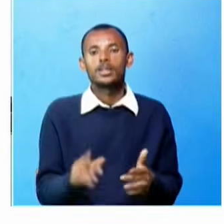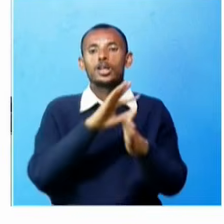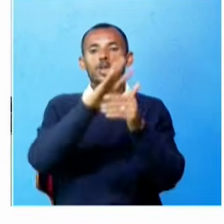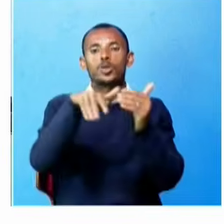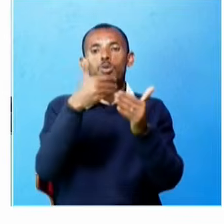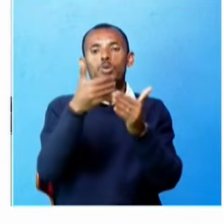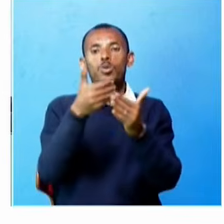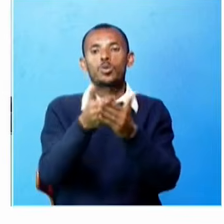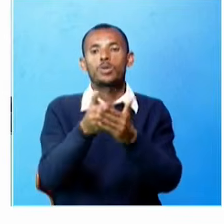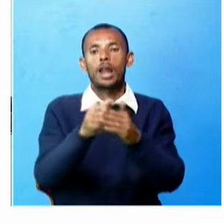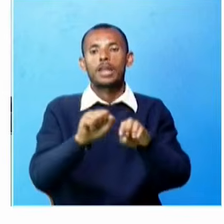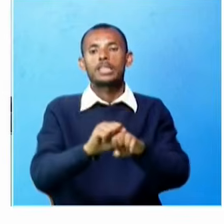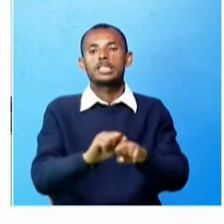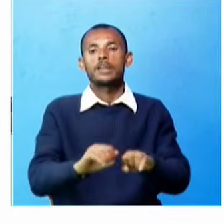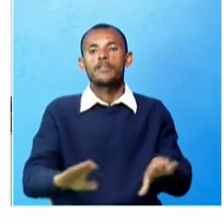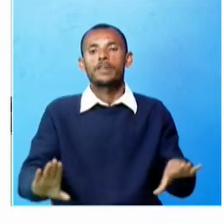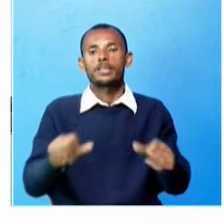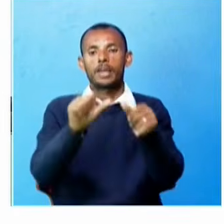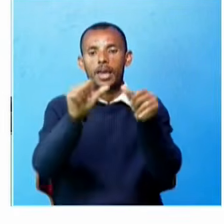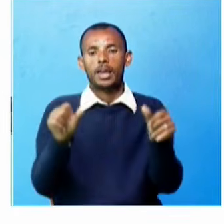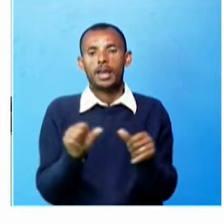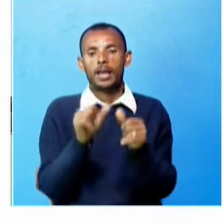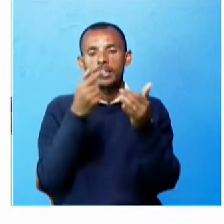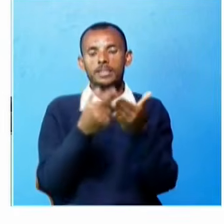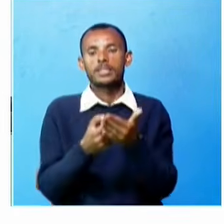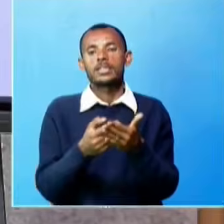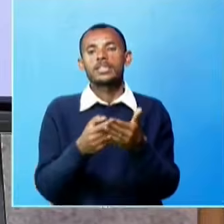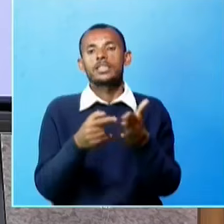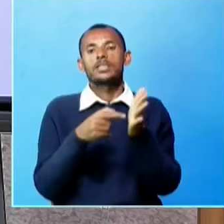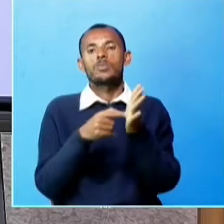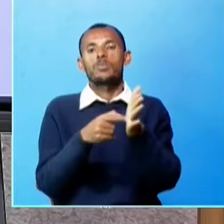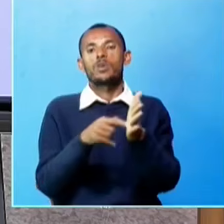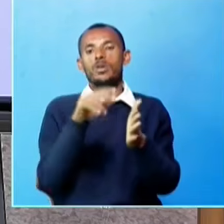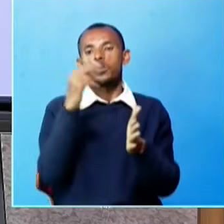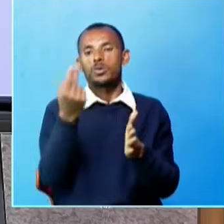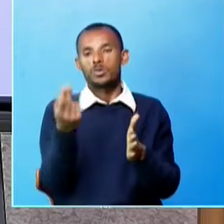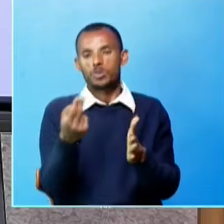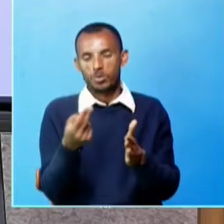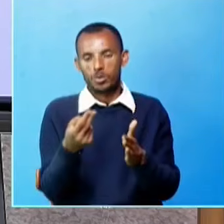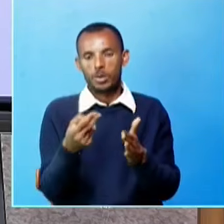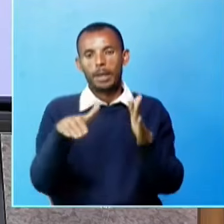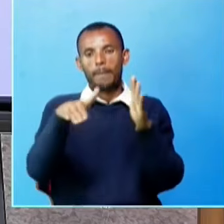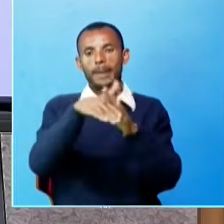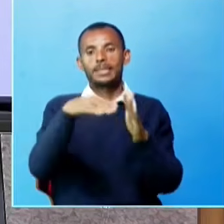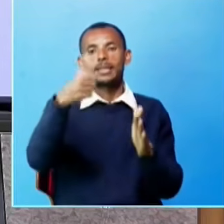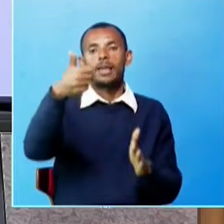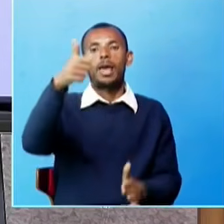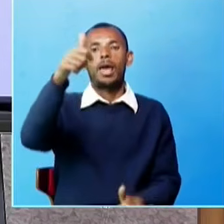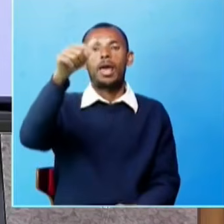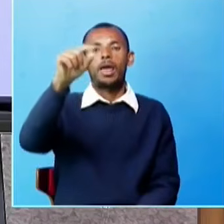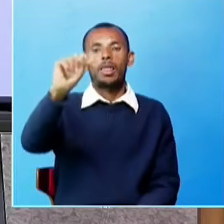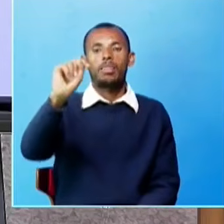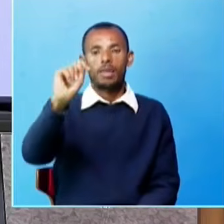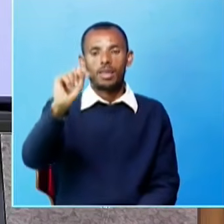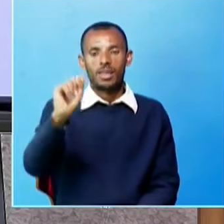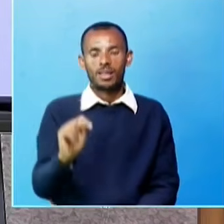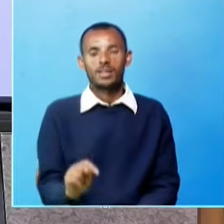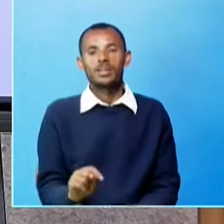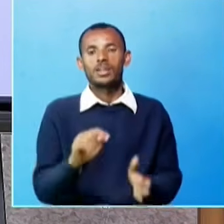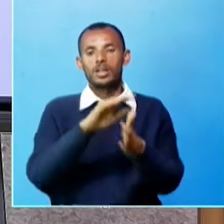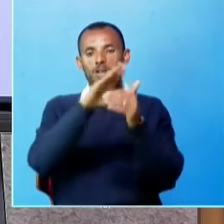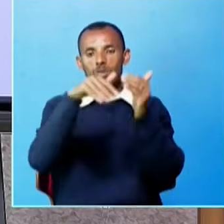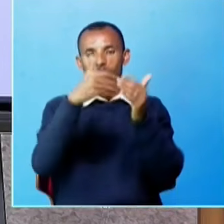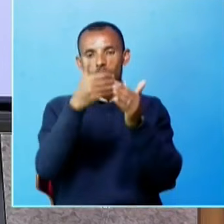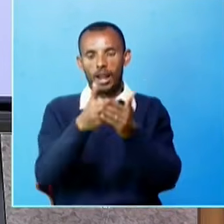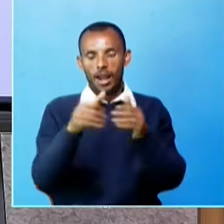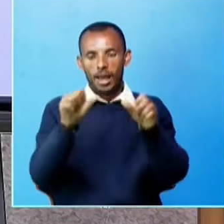total surface area. This symbol is used to represent the total surface area of a prism. Usually not only for